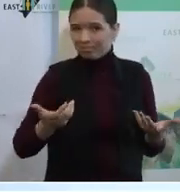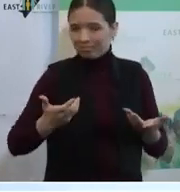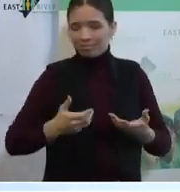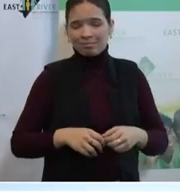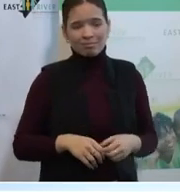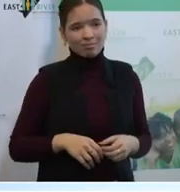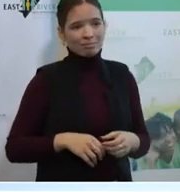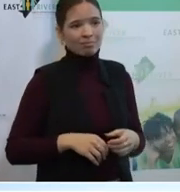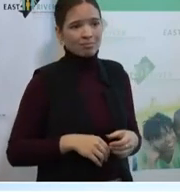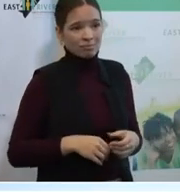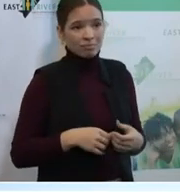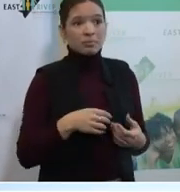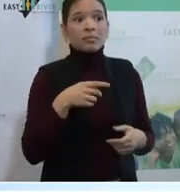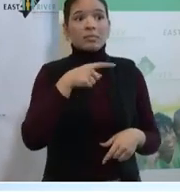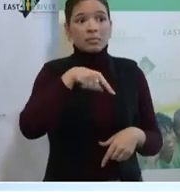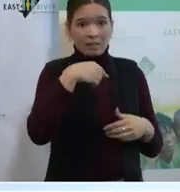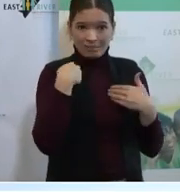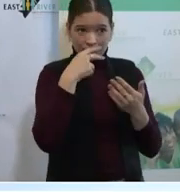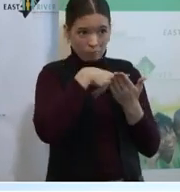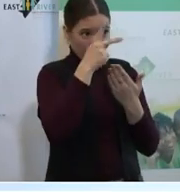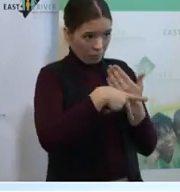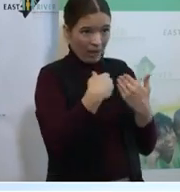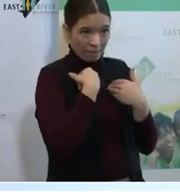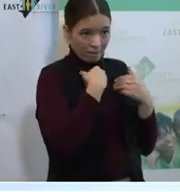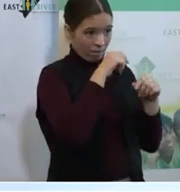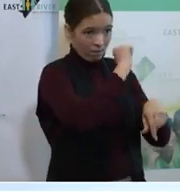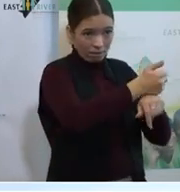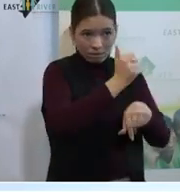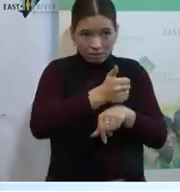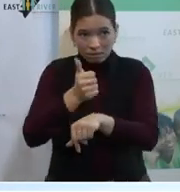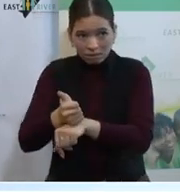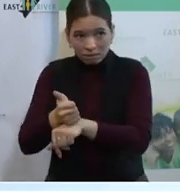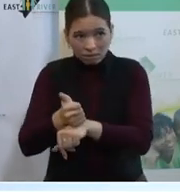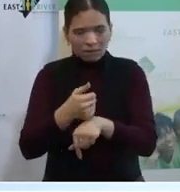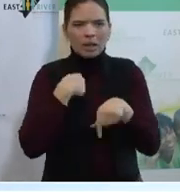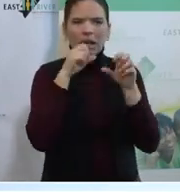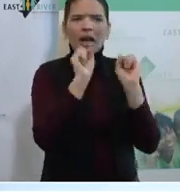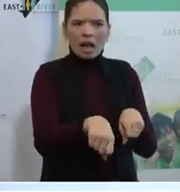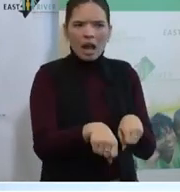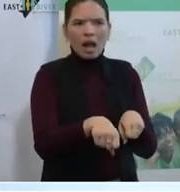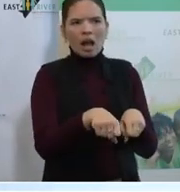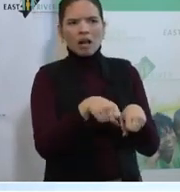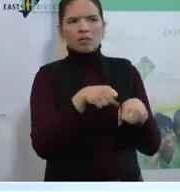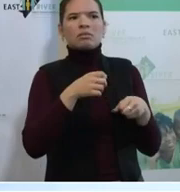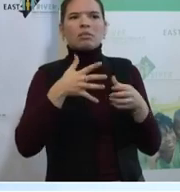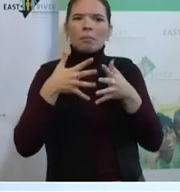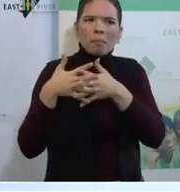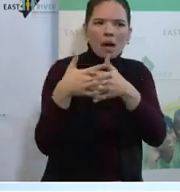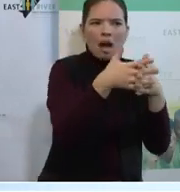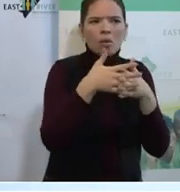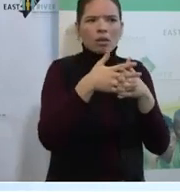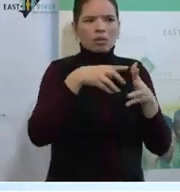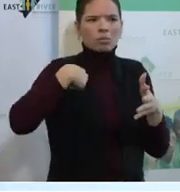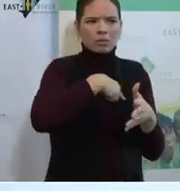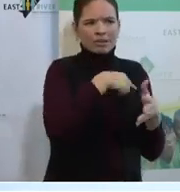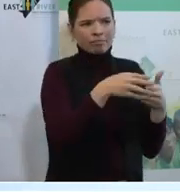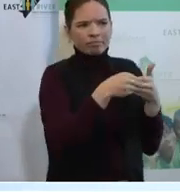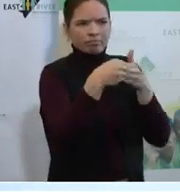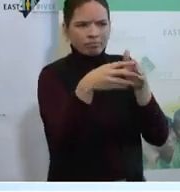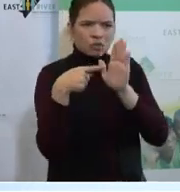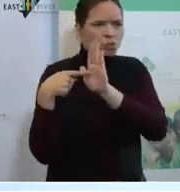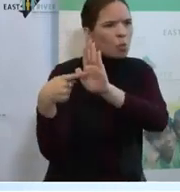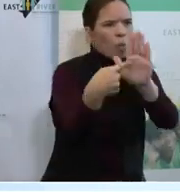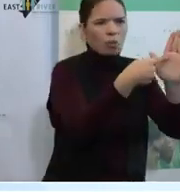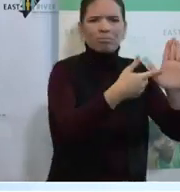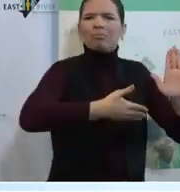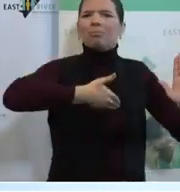leading the nation in how progressive they are. So if we want to maintain that level of service,